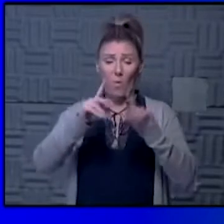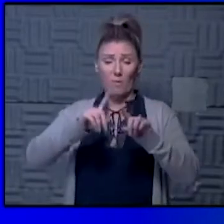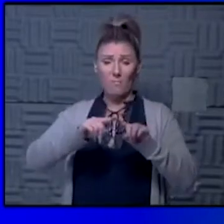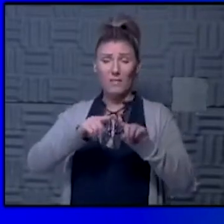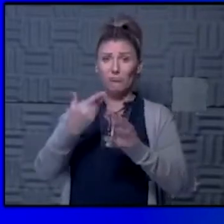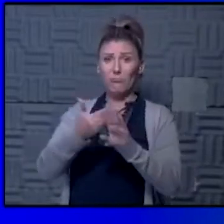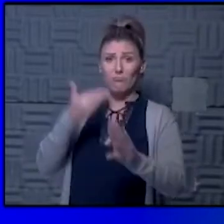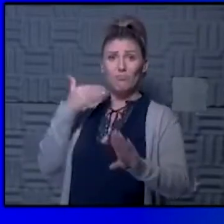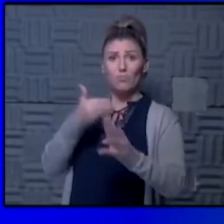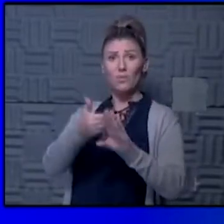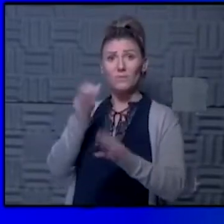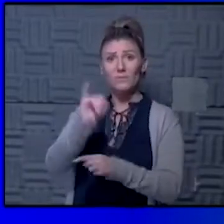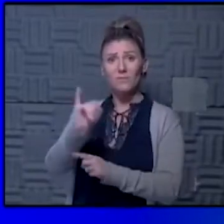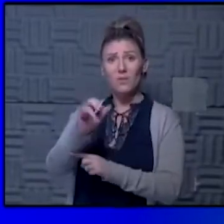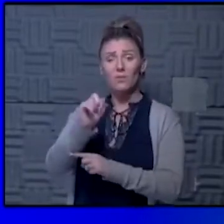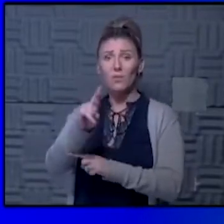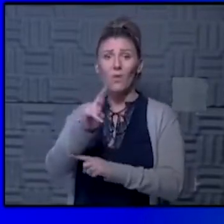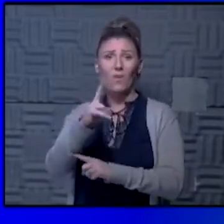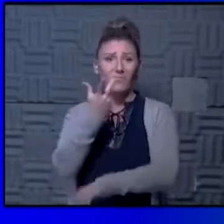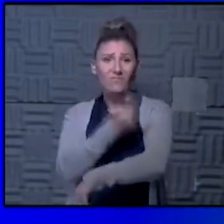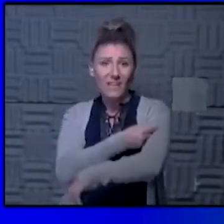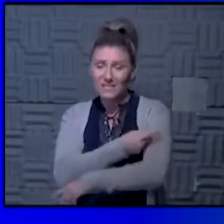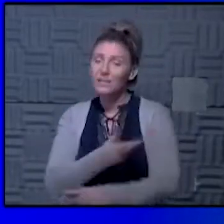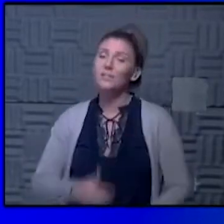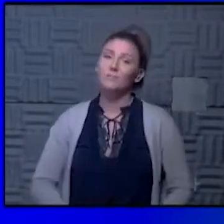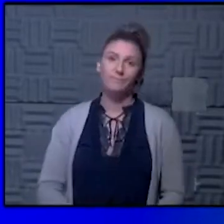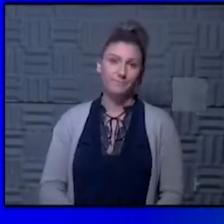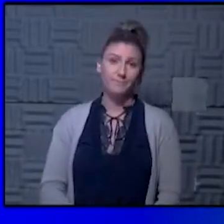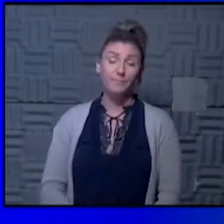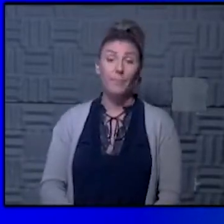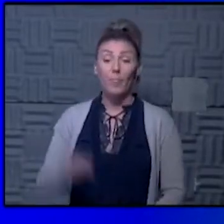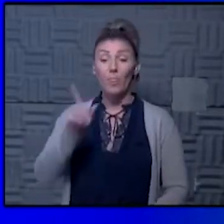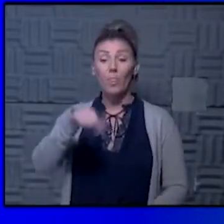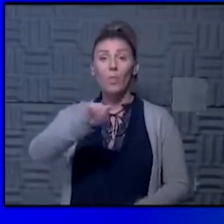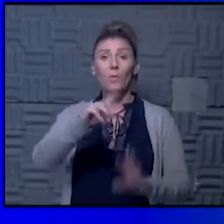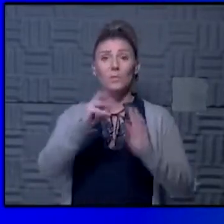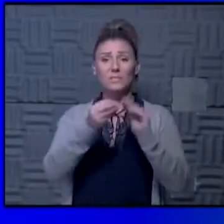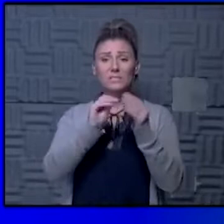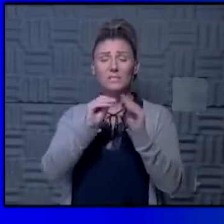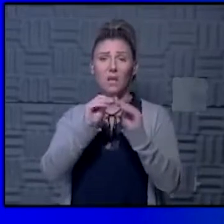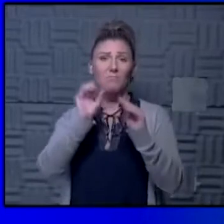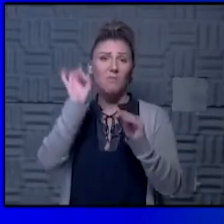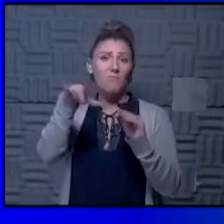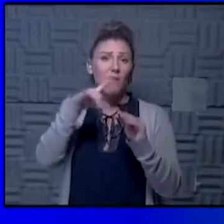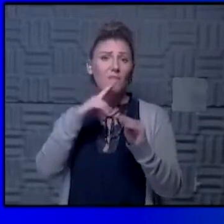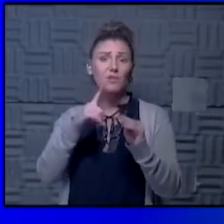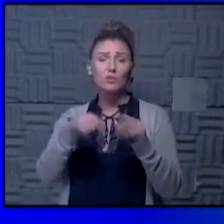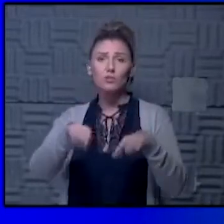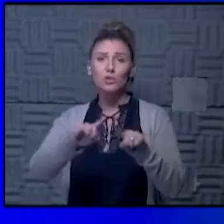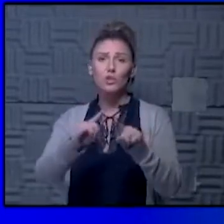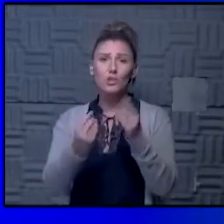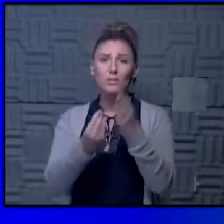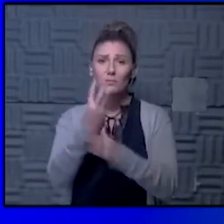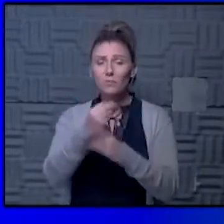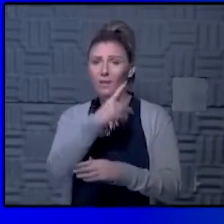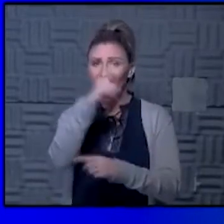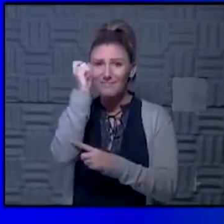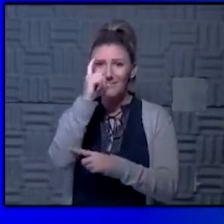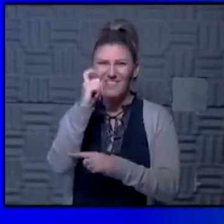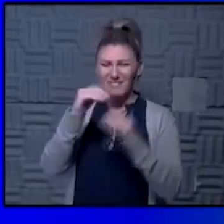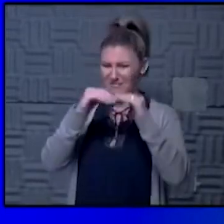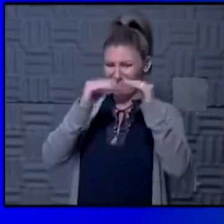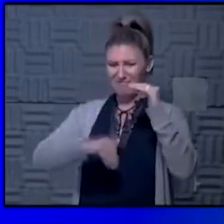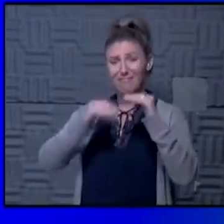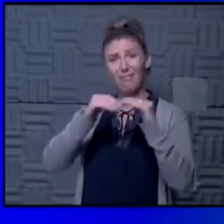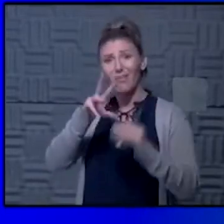prior infection or based on vaccination. Those numbers that were thrown around in the spring and summer were down to 50 to 70%. I